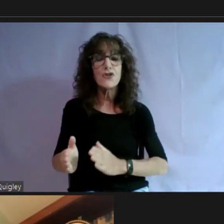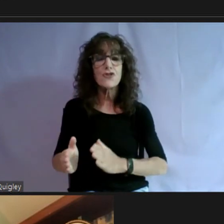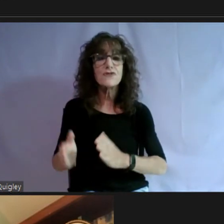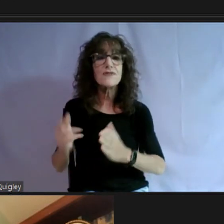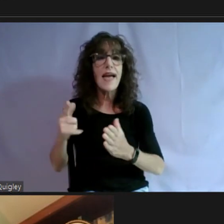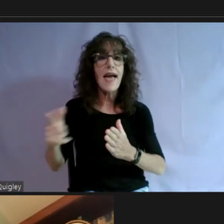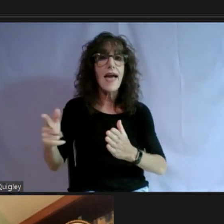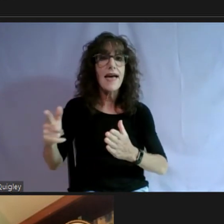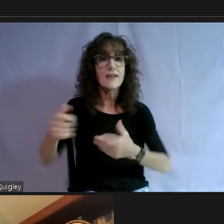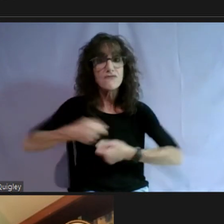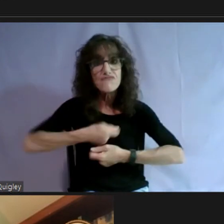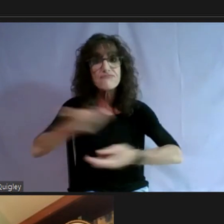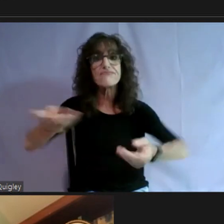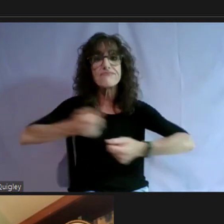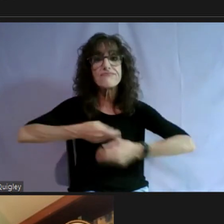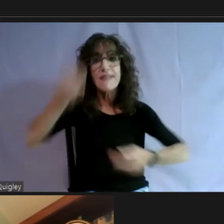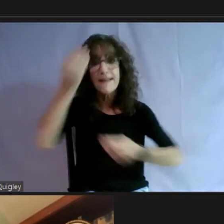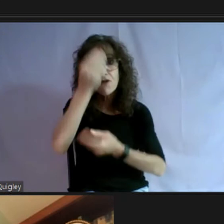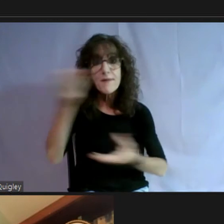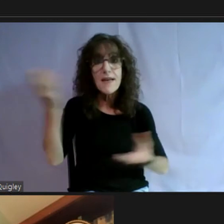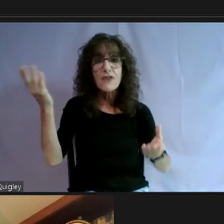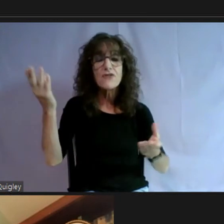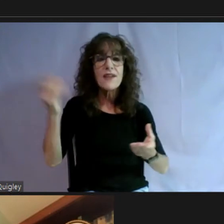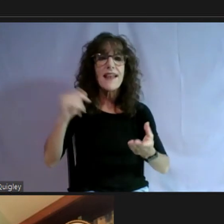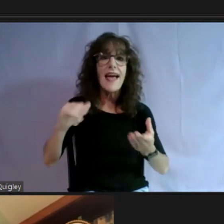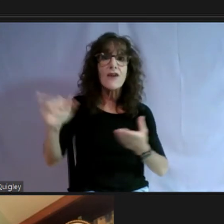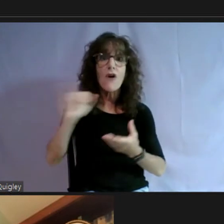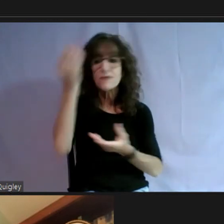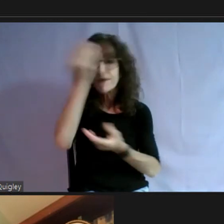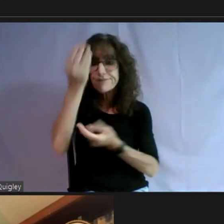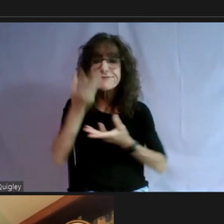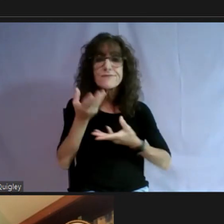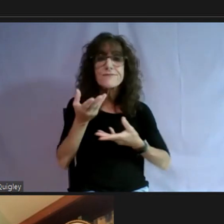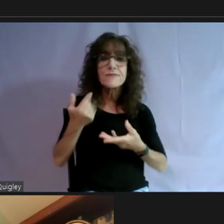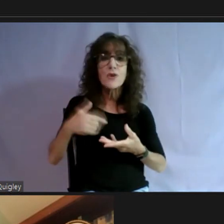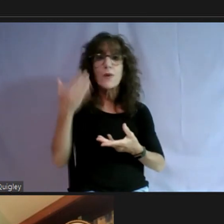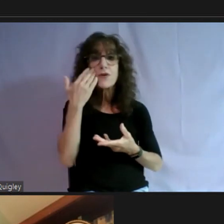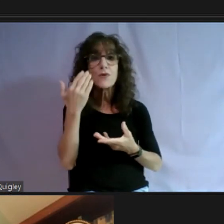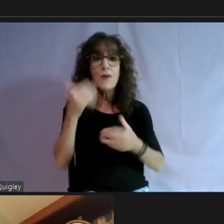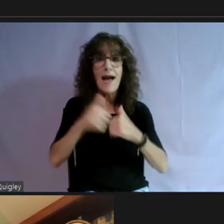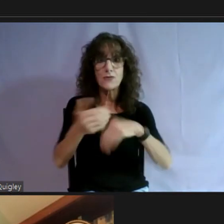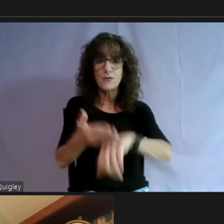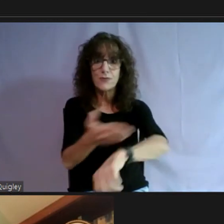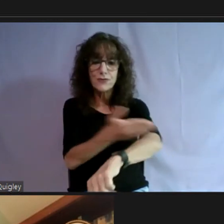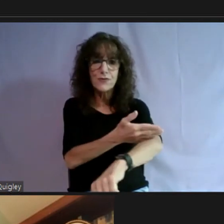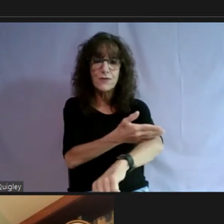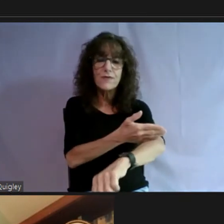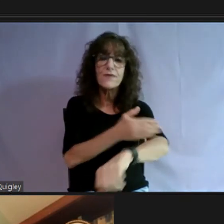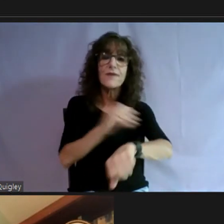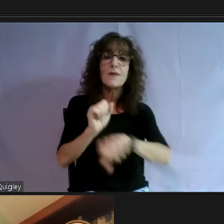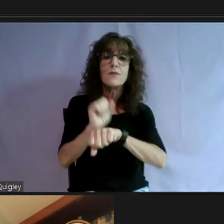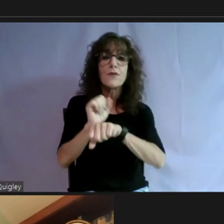the information to people, and also bringing information back to us so we knew what to do better, and working with other